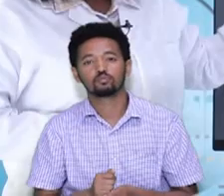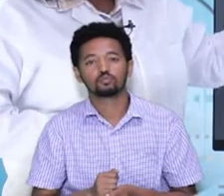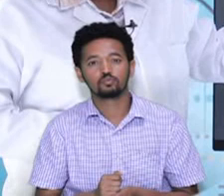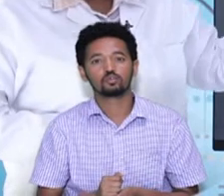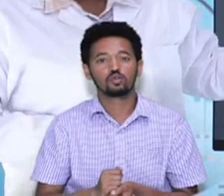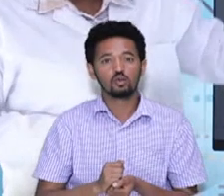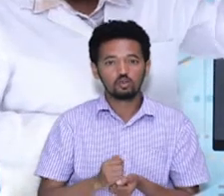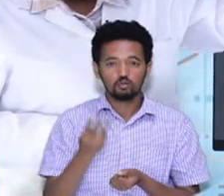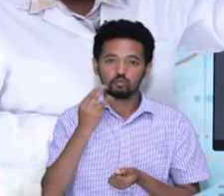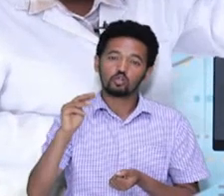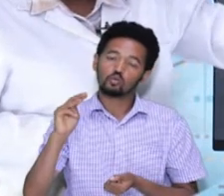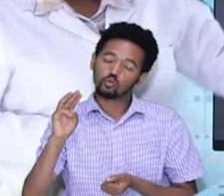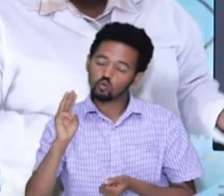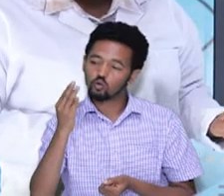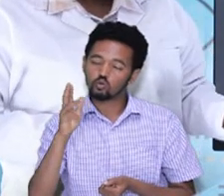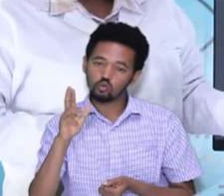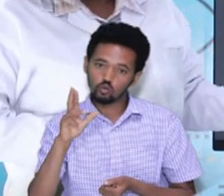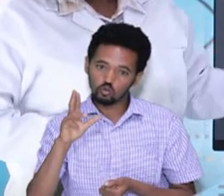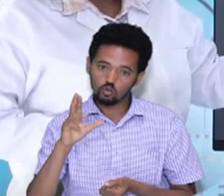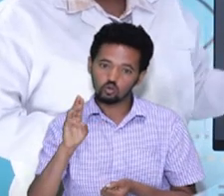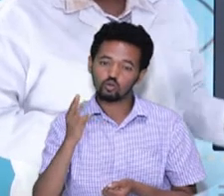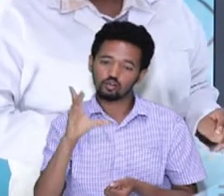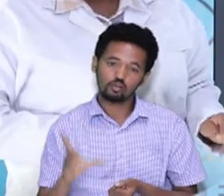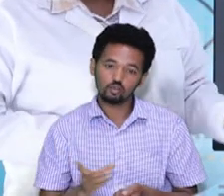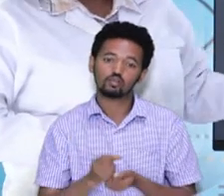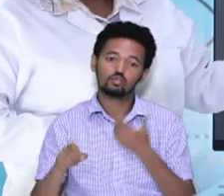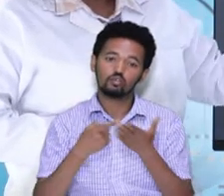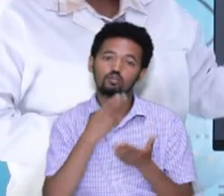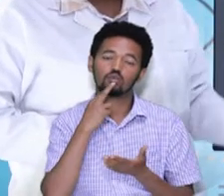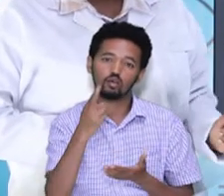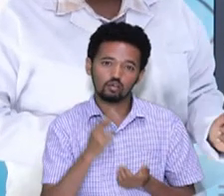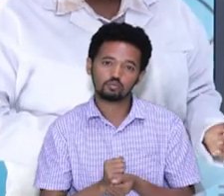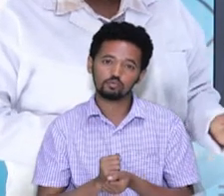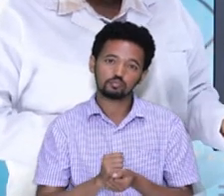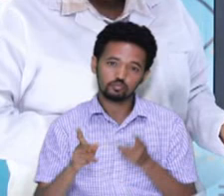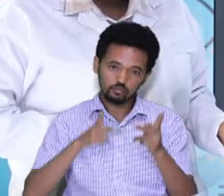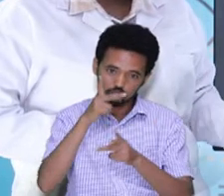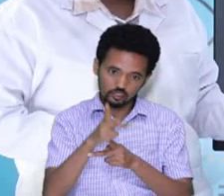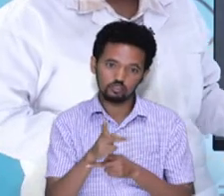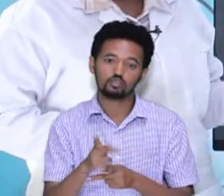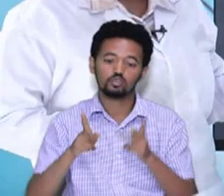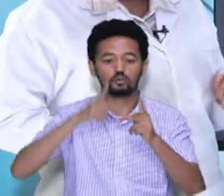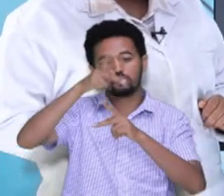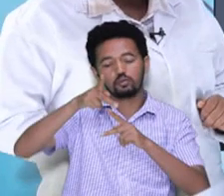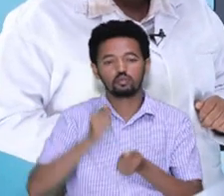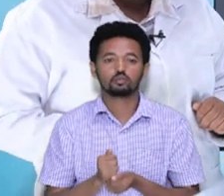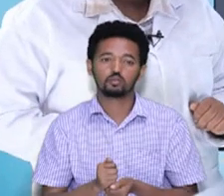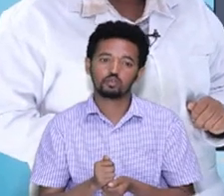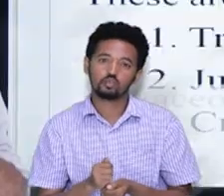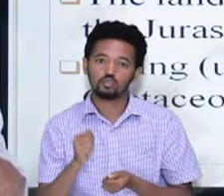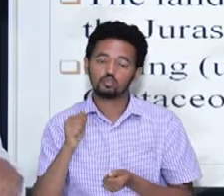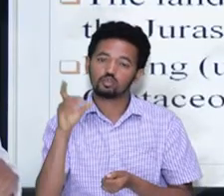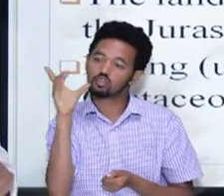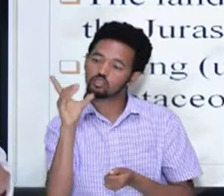The Mesozoic Era divided into 3 periods. These are Tertiary period, Jurassic period, and Cretaceous